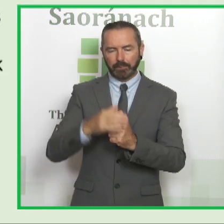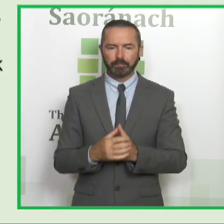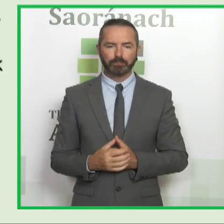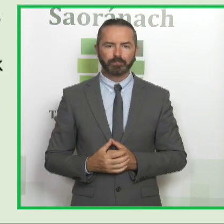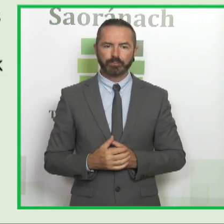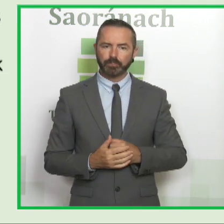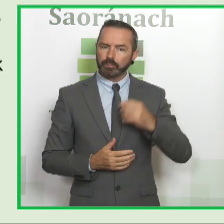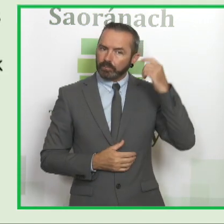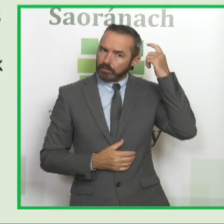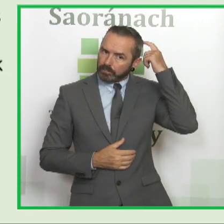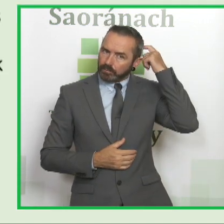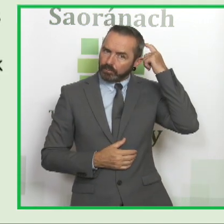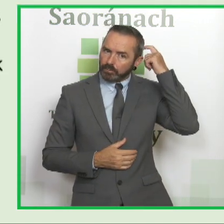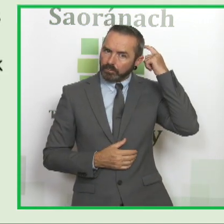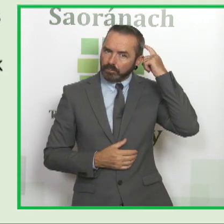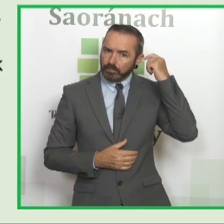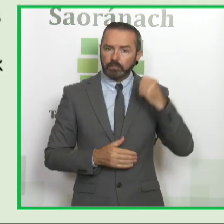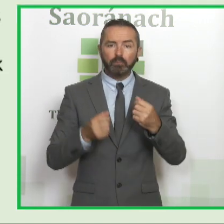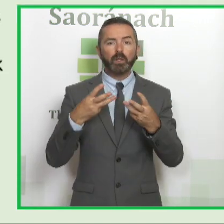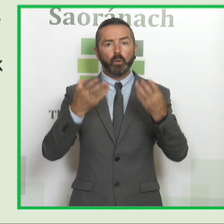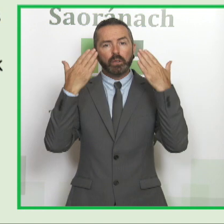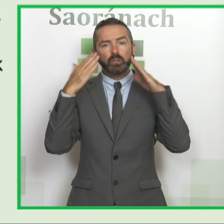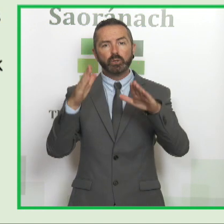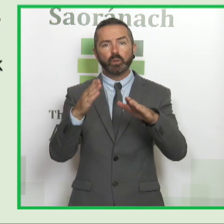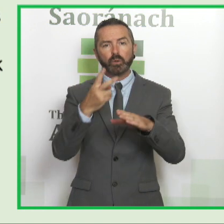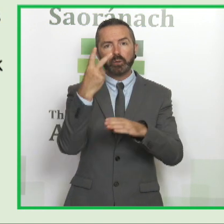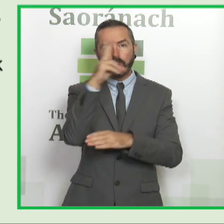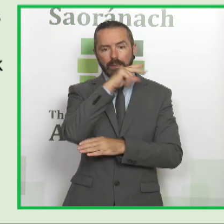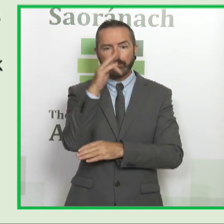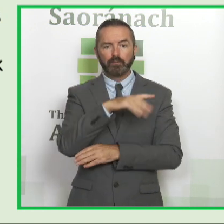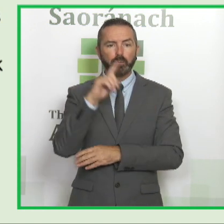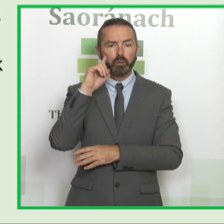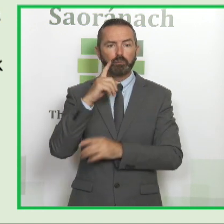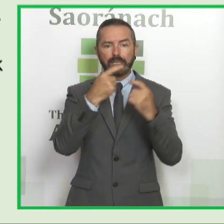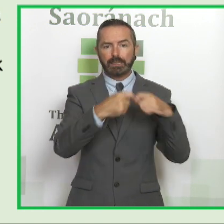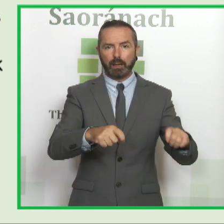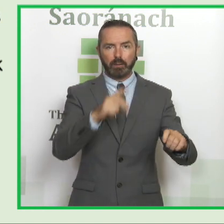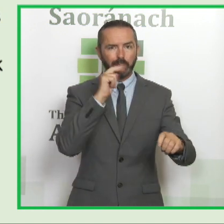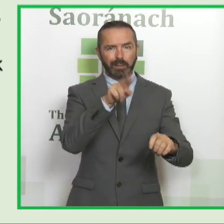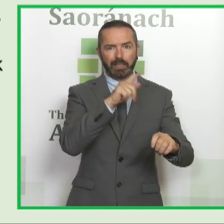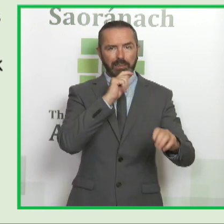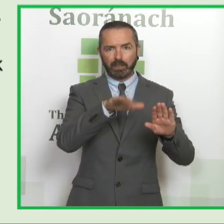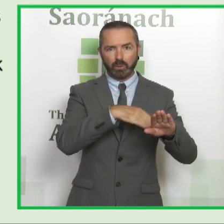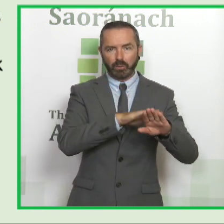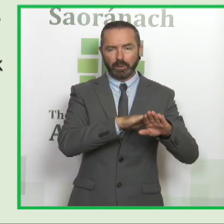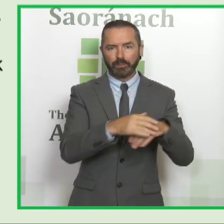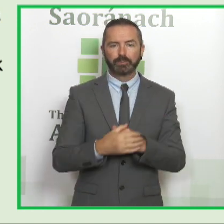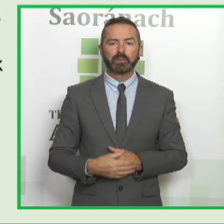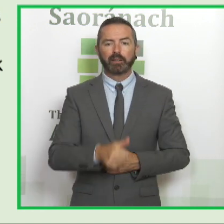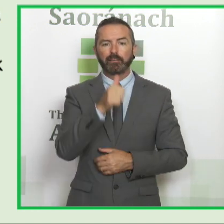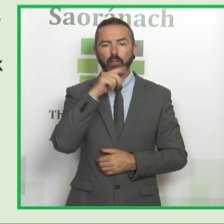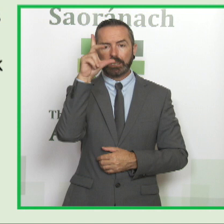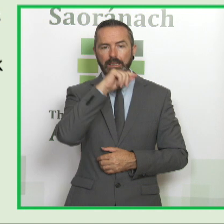I'm showing now two examples pulled out from our original Greentown study, which is a real provincial town in Ireland. And our first example is